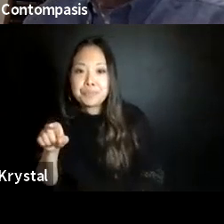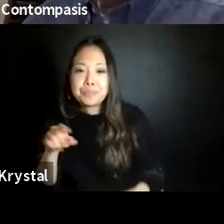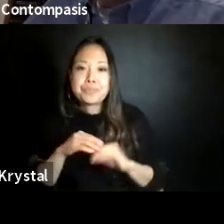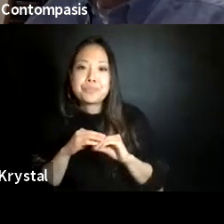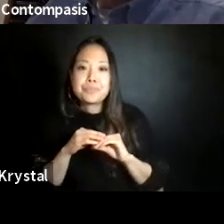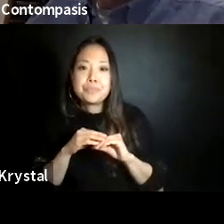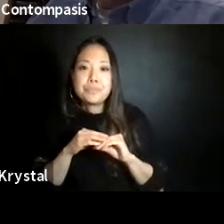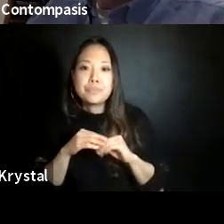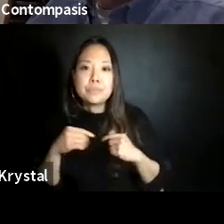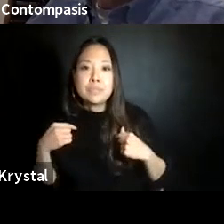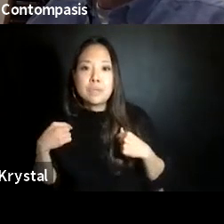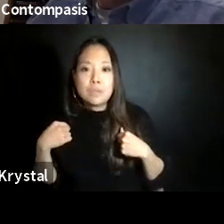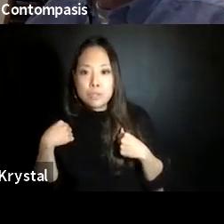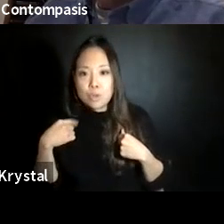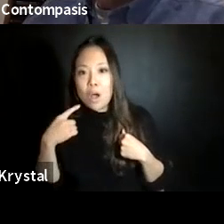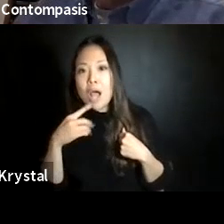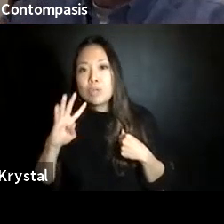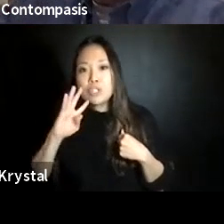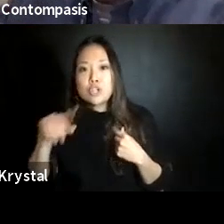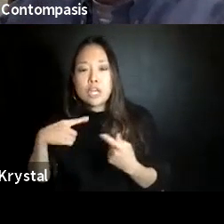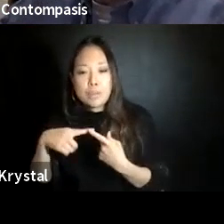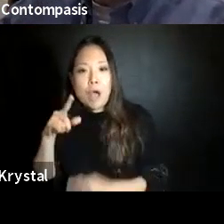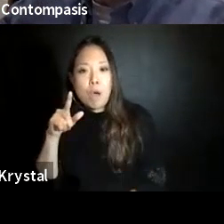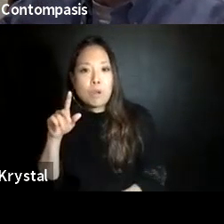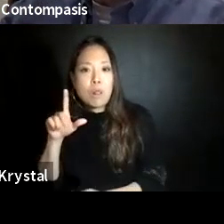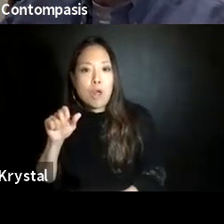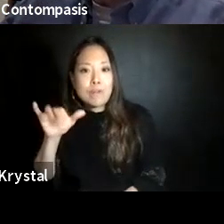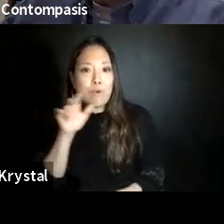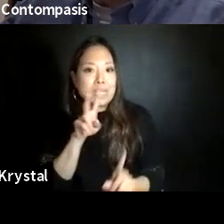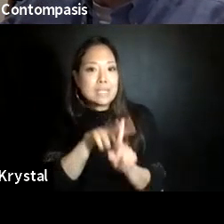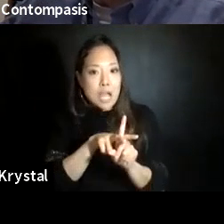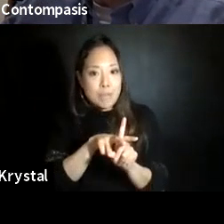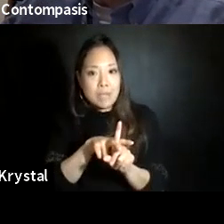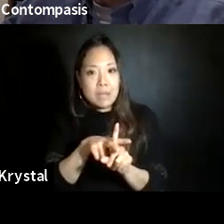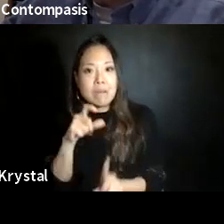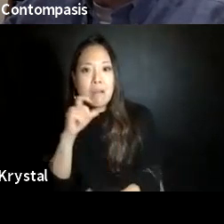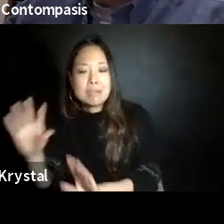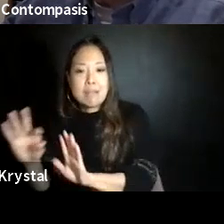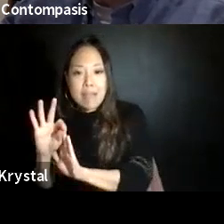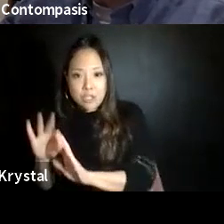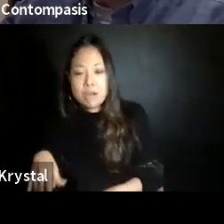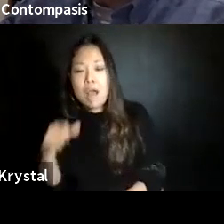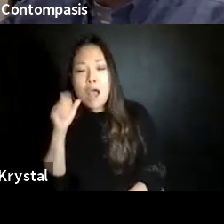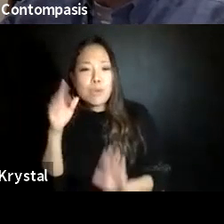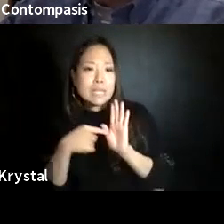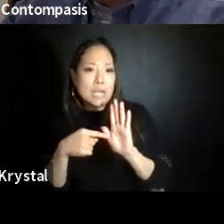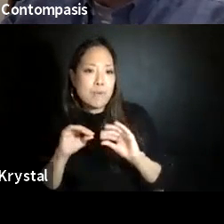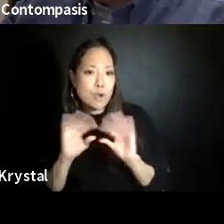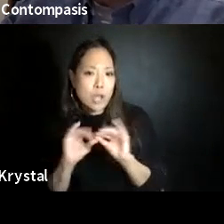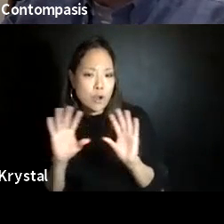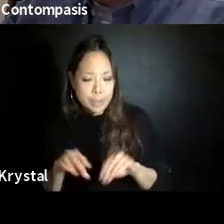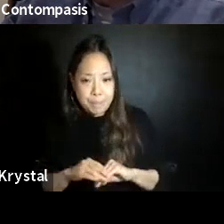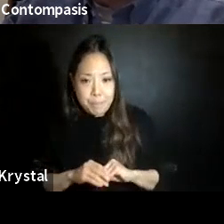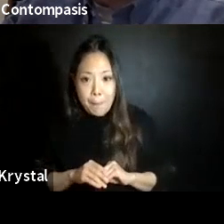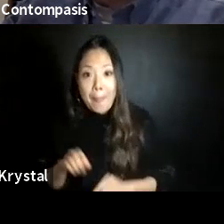a lottery for assignment and not for selection. I'll try to give an example for clarity. If there